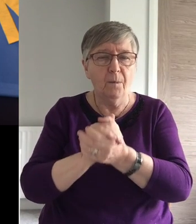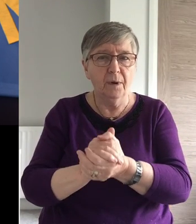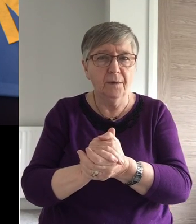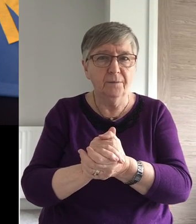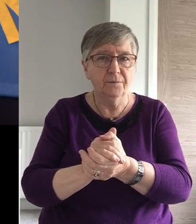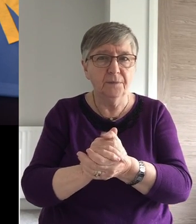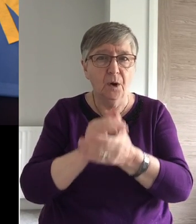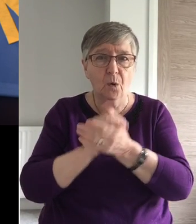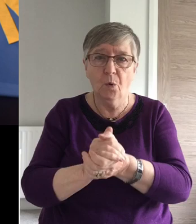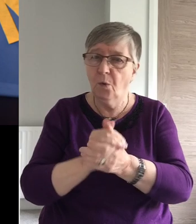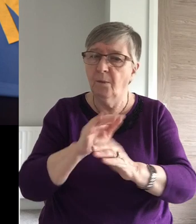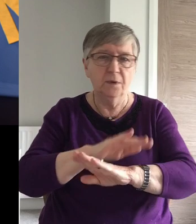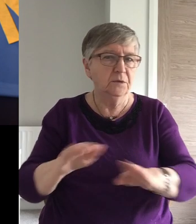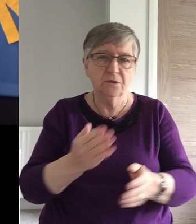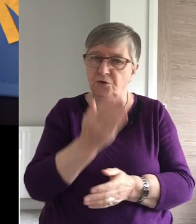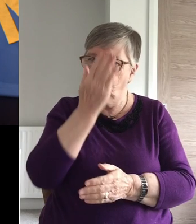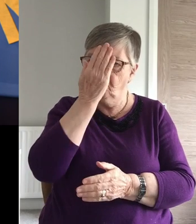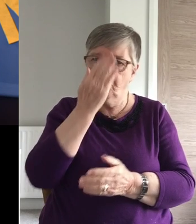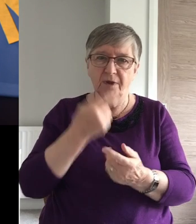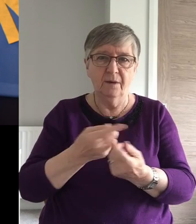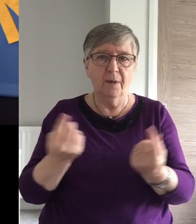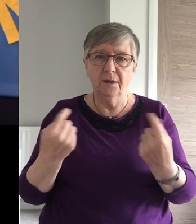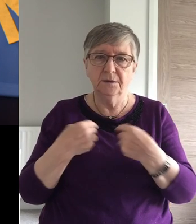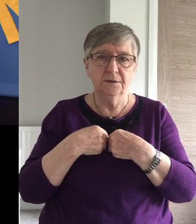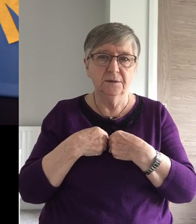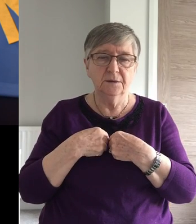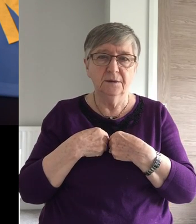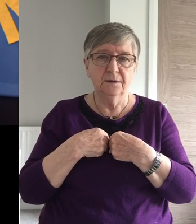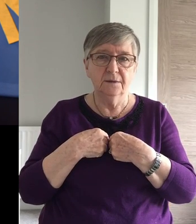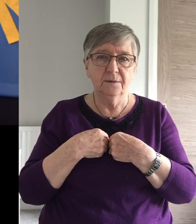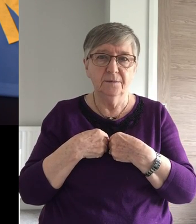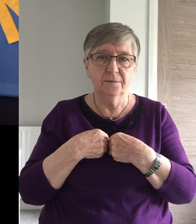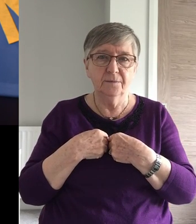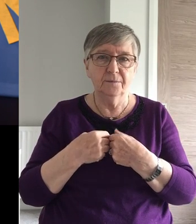And hope does not put us to shame